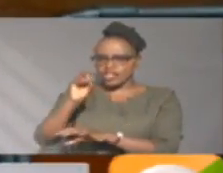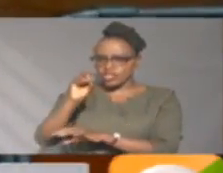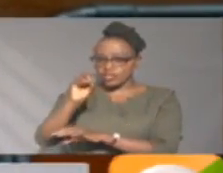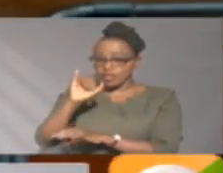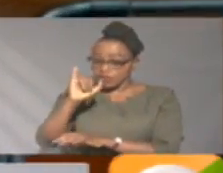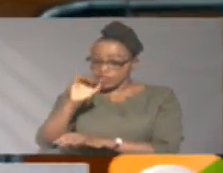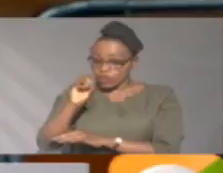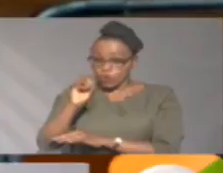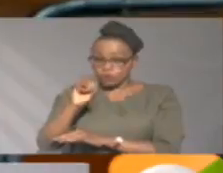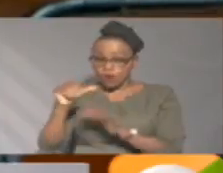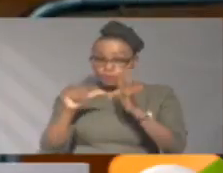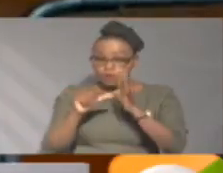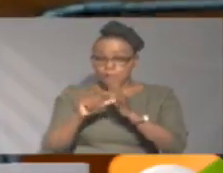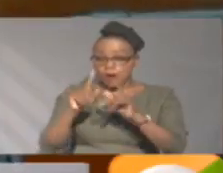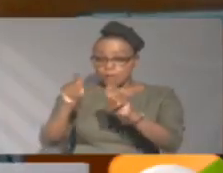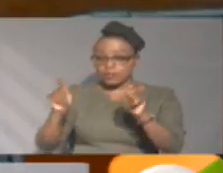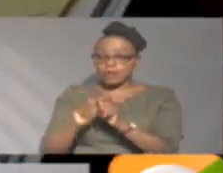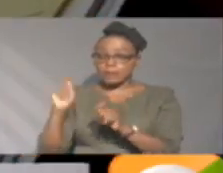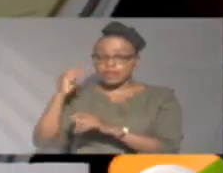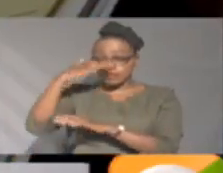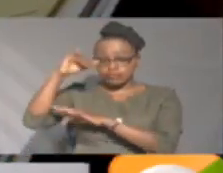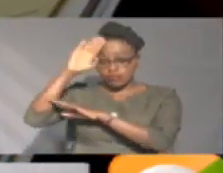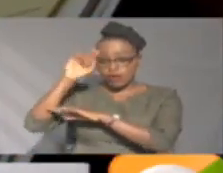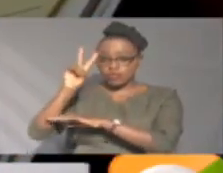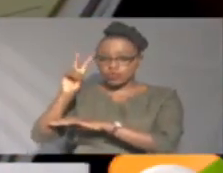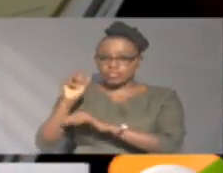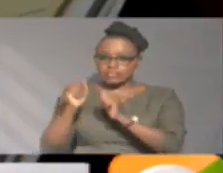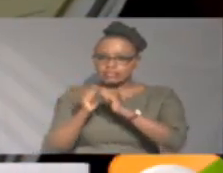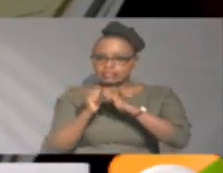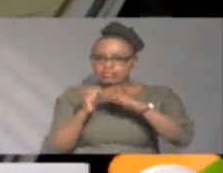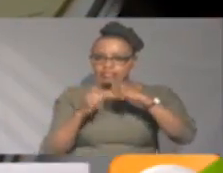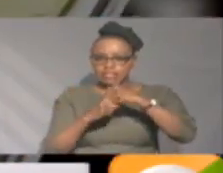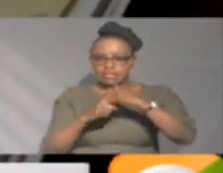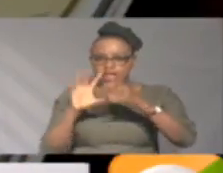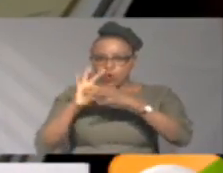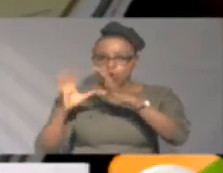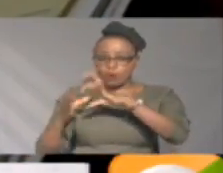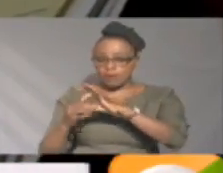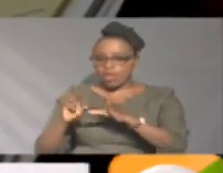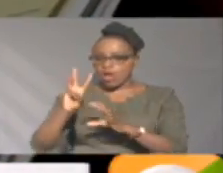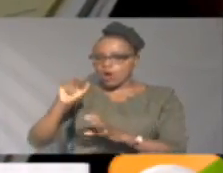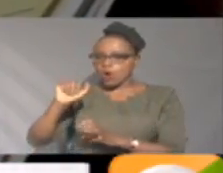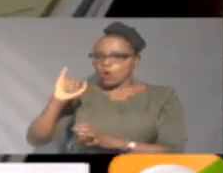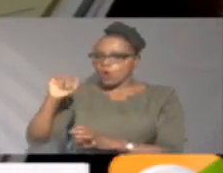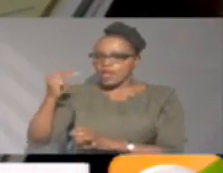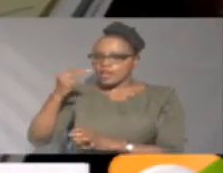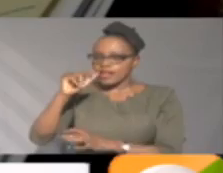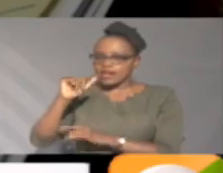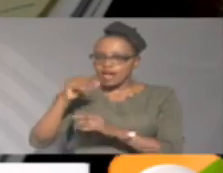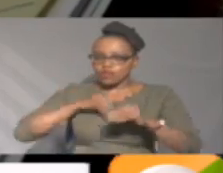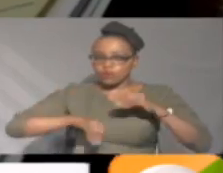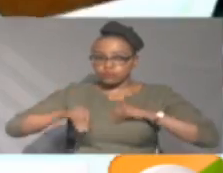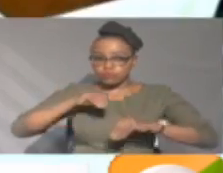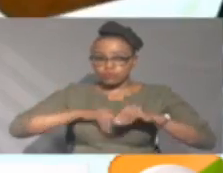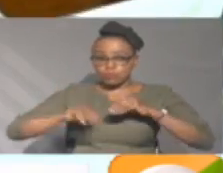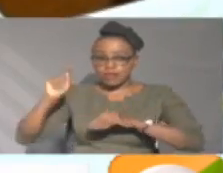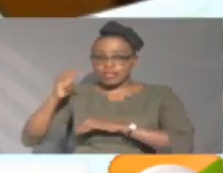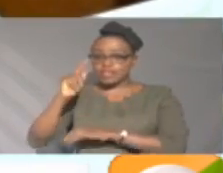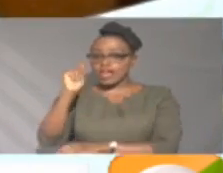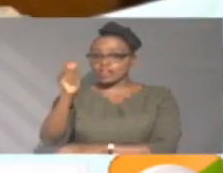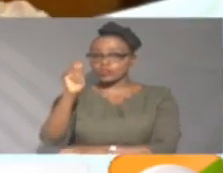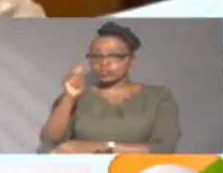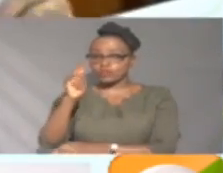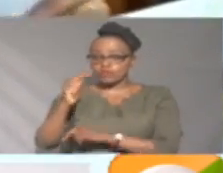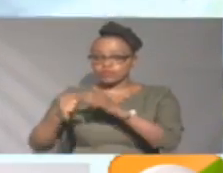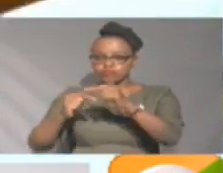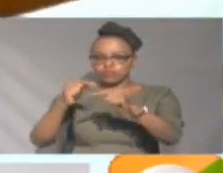that dogged Team Kenya in Brazil's 2016 Olympics. Waihiga, who documented wanton corruption in Team Kenya, testifying on